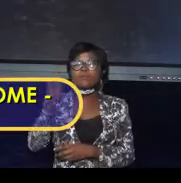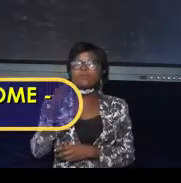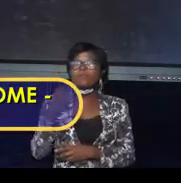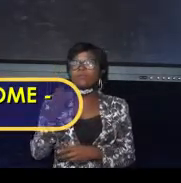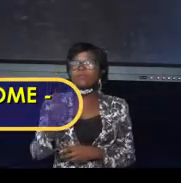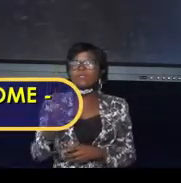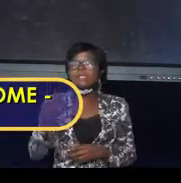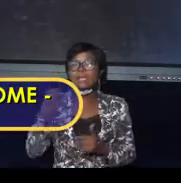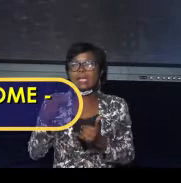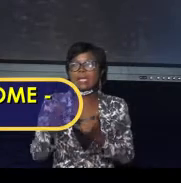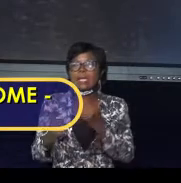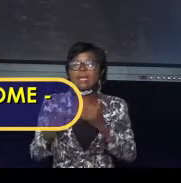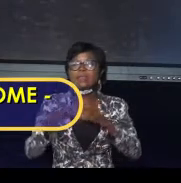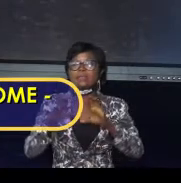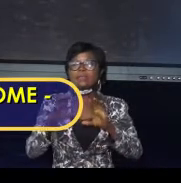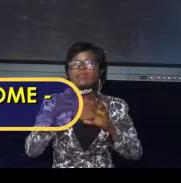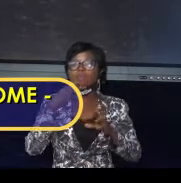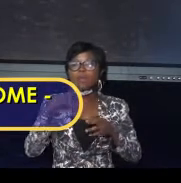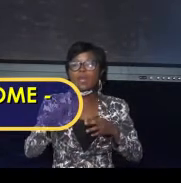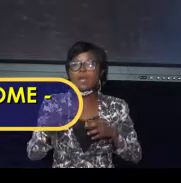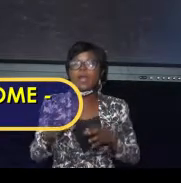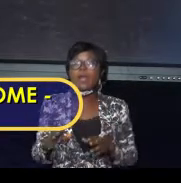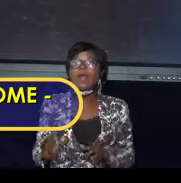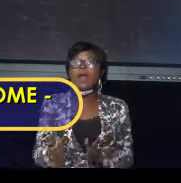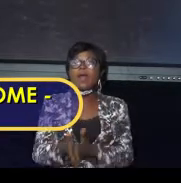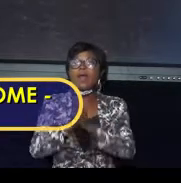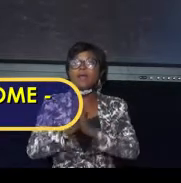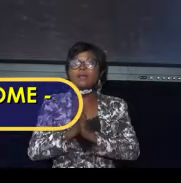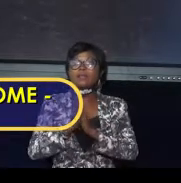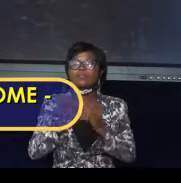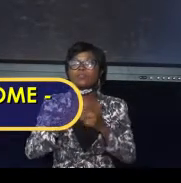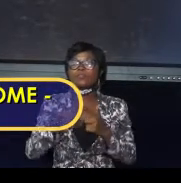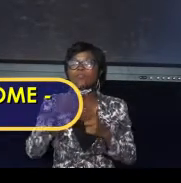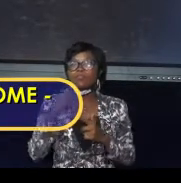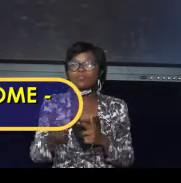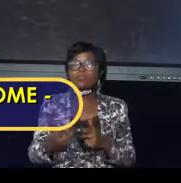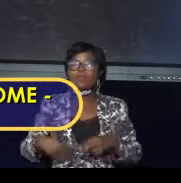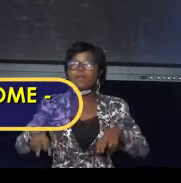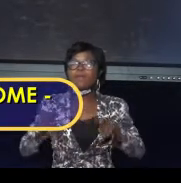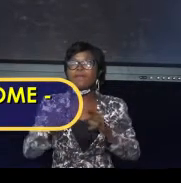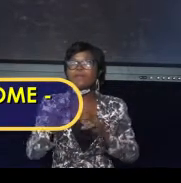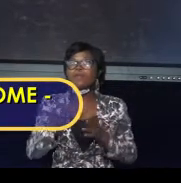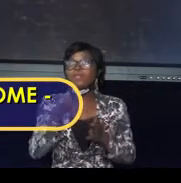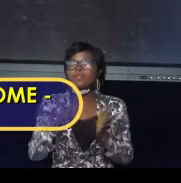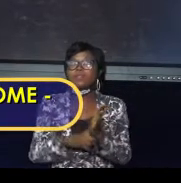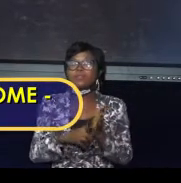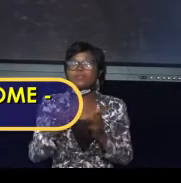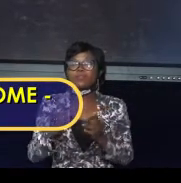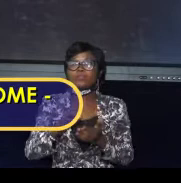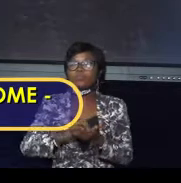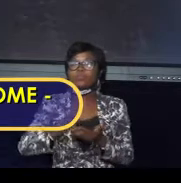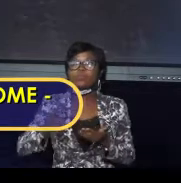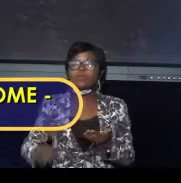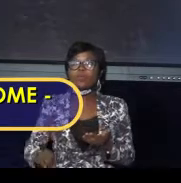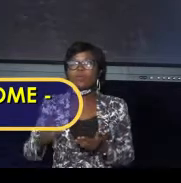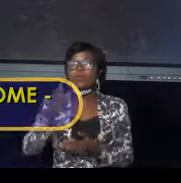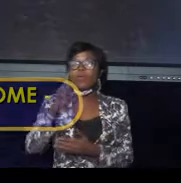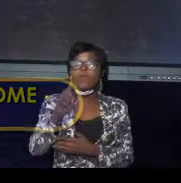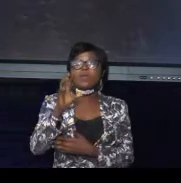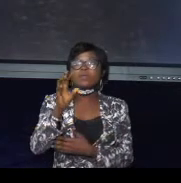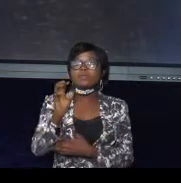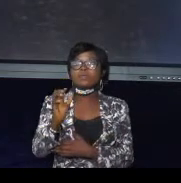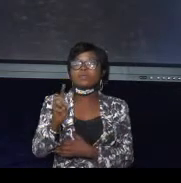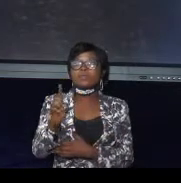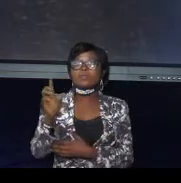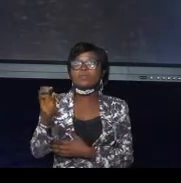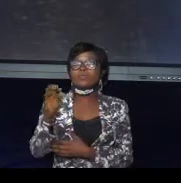homework. In the last class you were asked to evaluate this, to subtract 1011 in